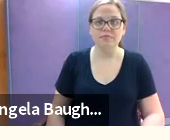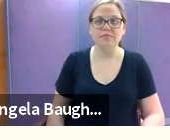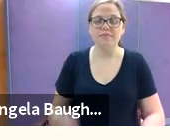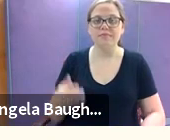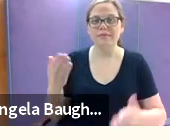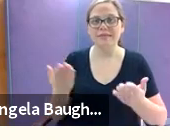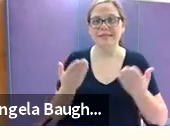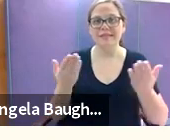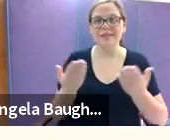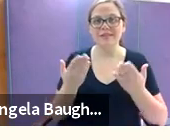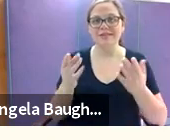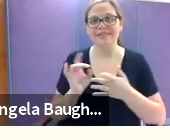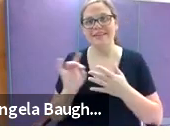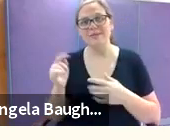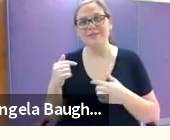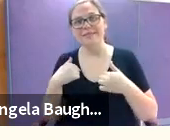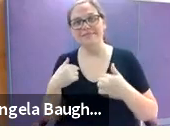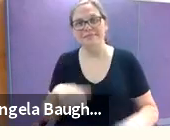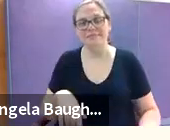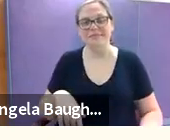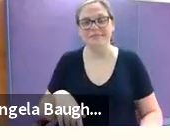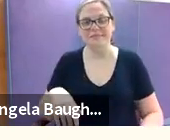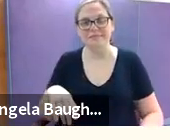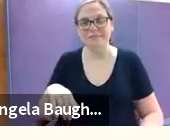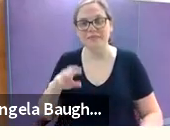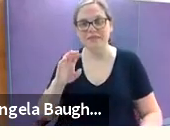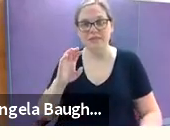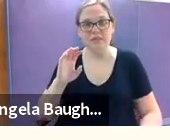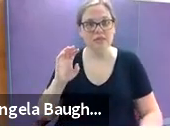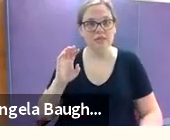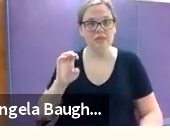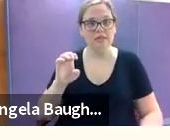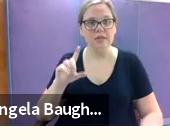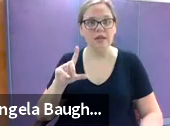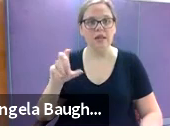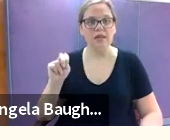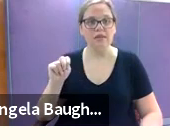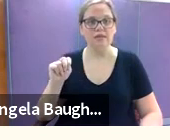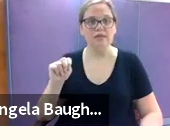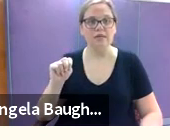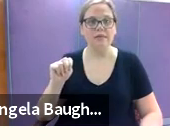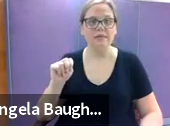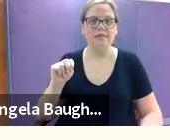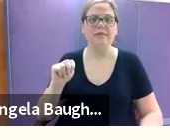Present and accounted for. Alan Hargraves. Here.